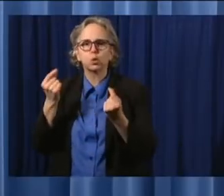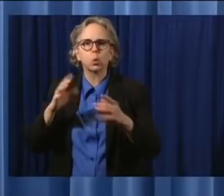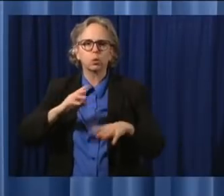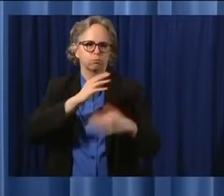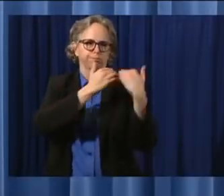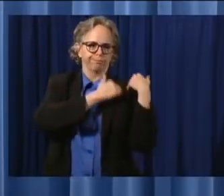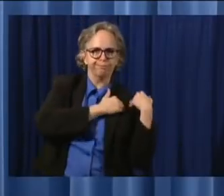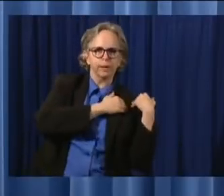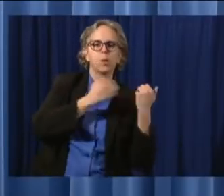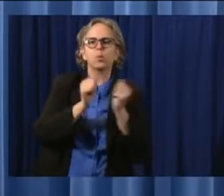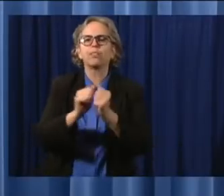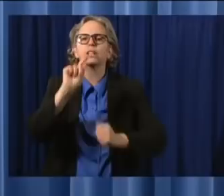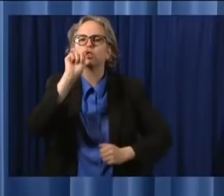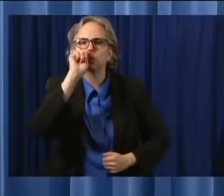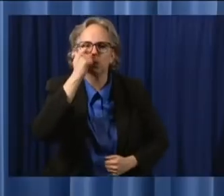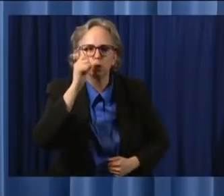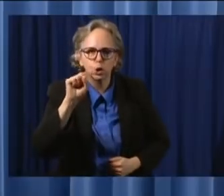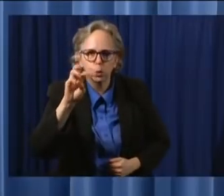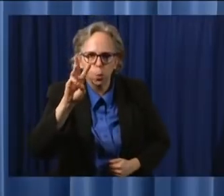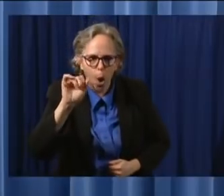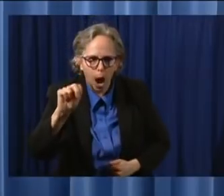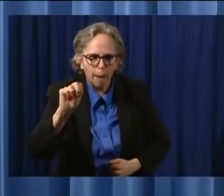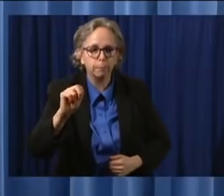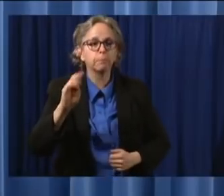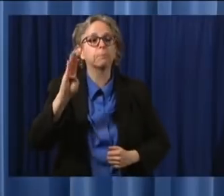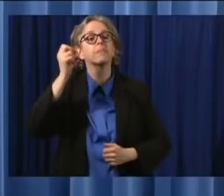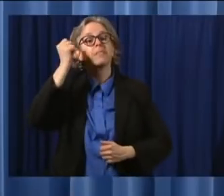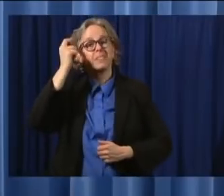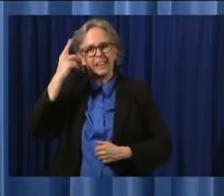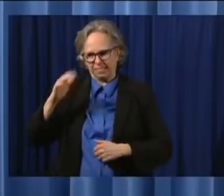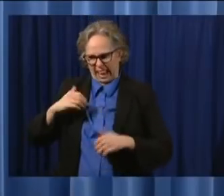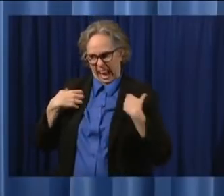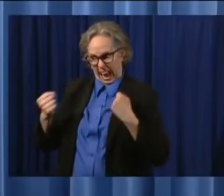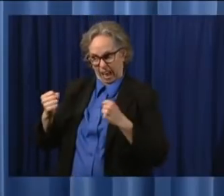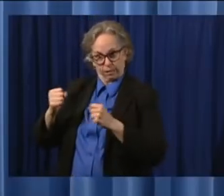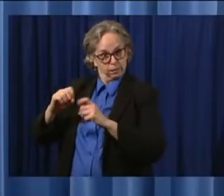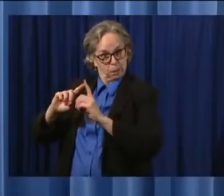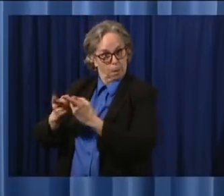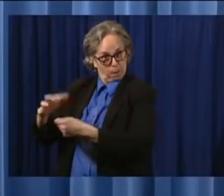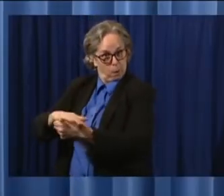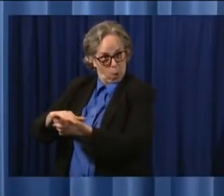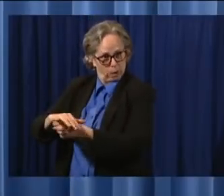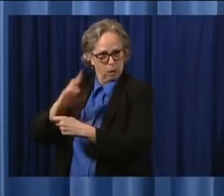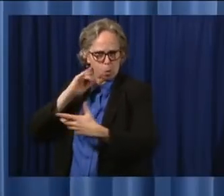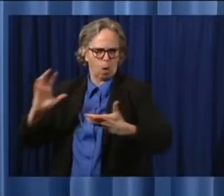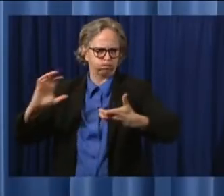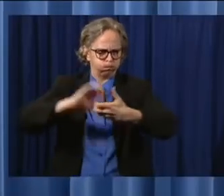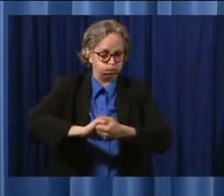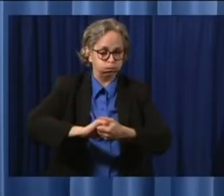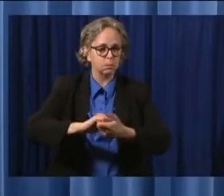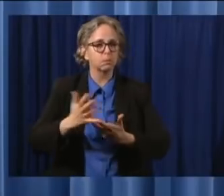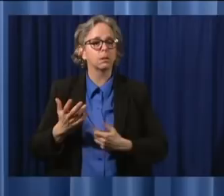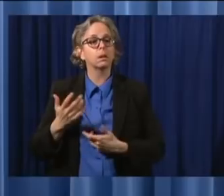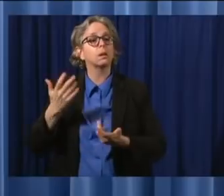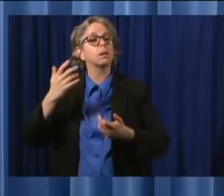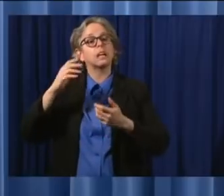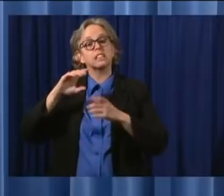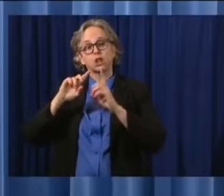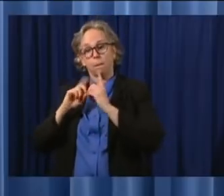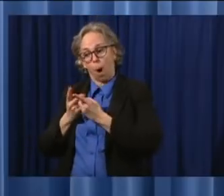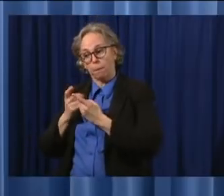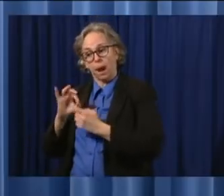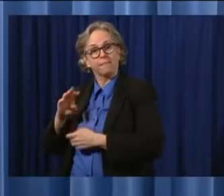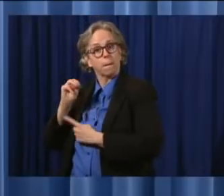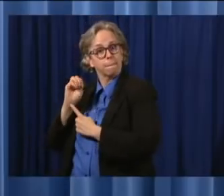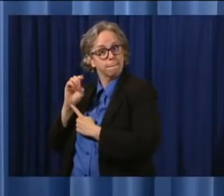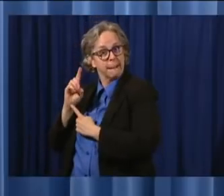health department, our Medicaid and health departments at the state level will be involved as